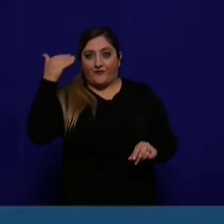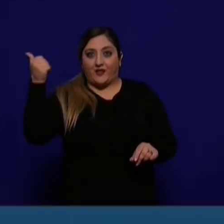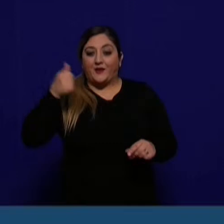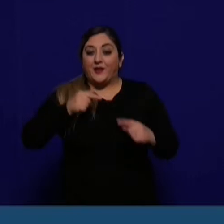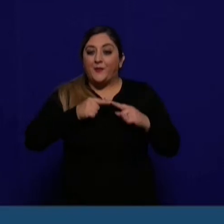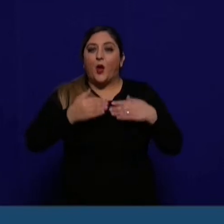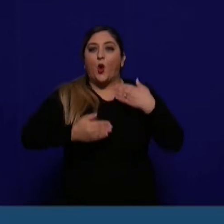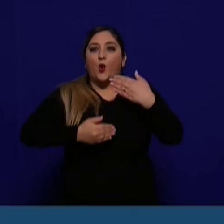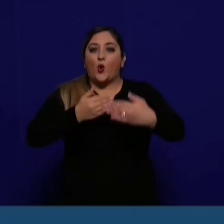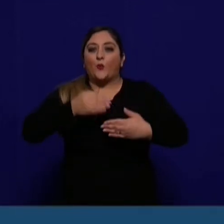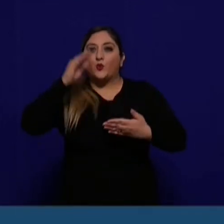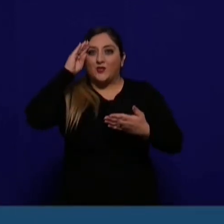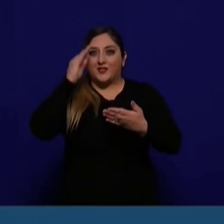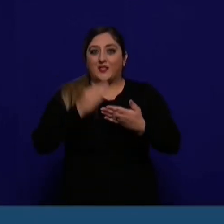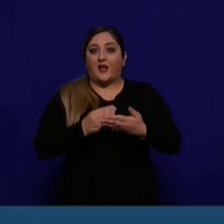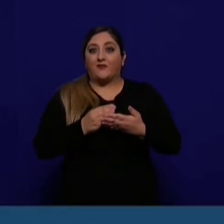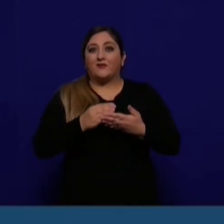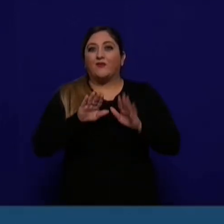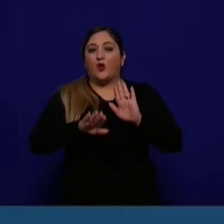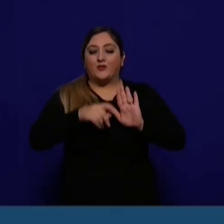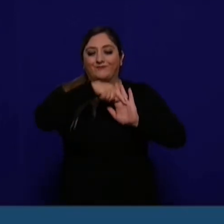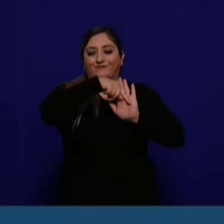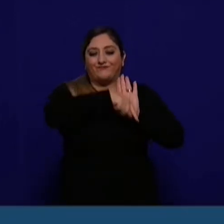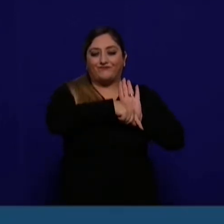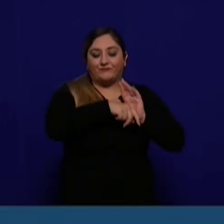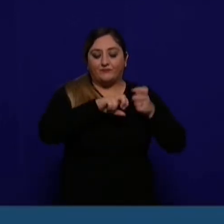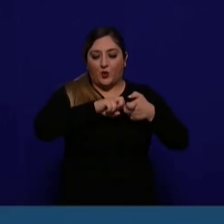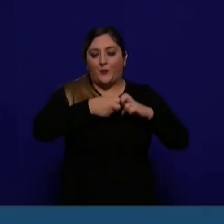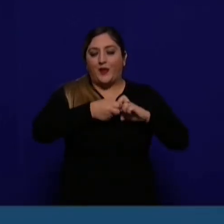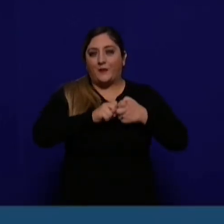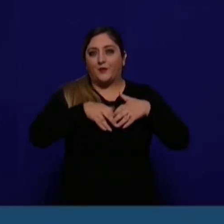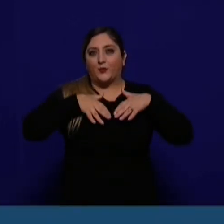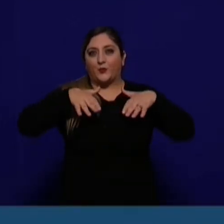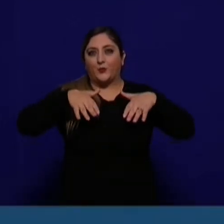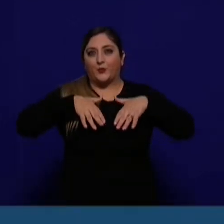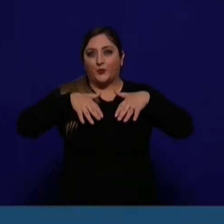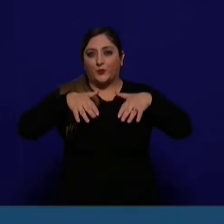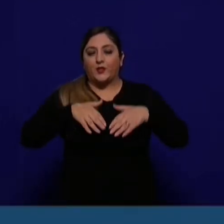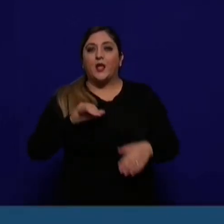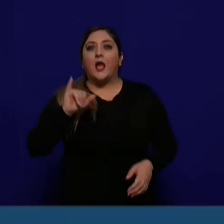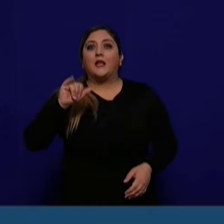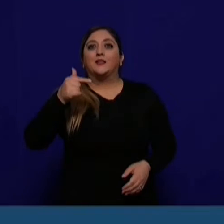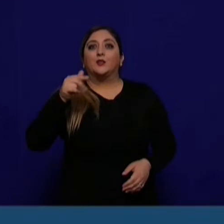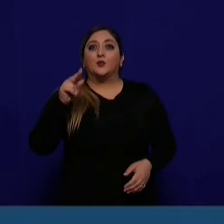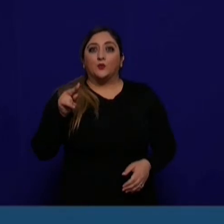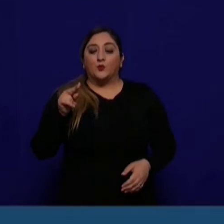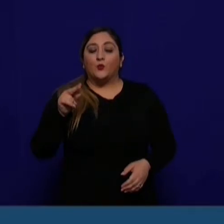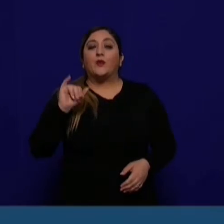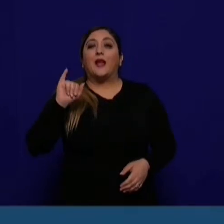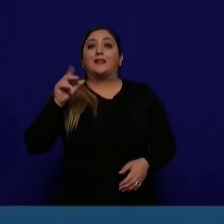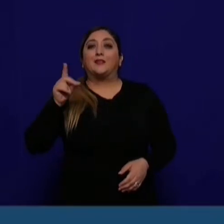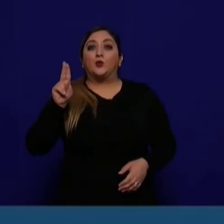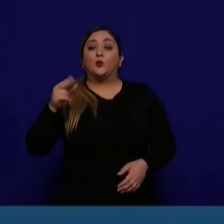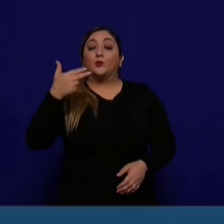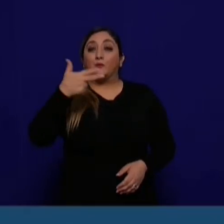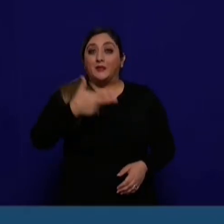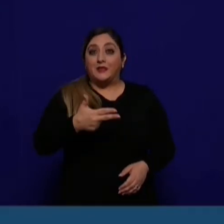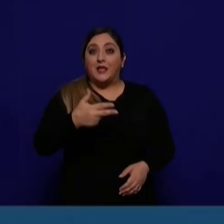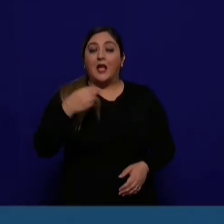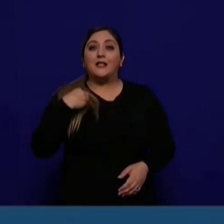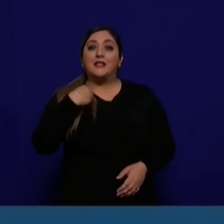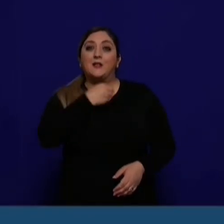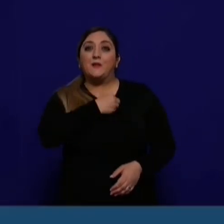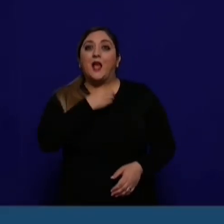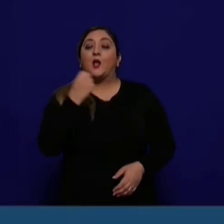jiġu kurati għal komplikazzjonijiet tal-COVID. Fl-Infectious Diseases Unit ta' Mater Dei għandna 8, Mater Dei wards oħra